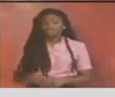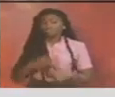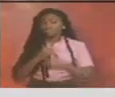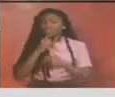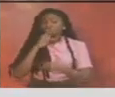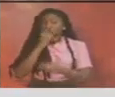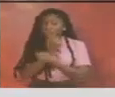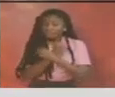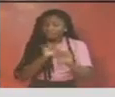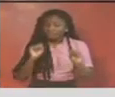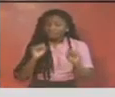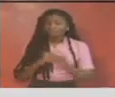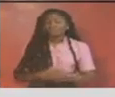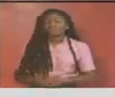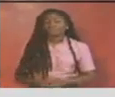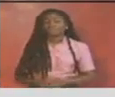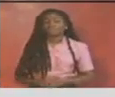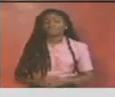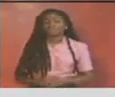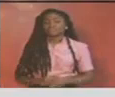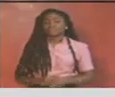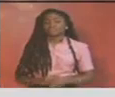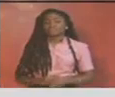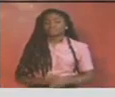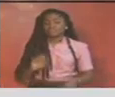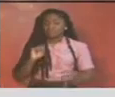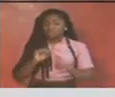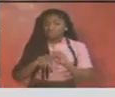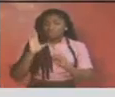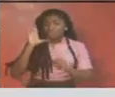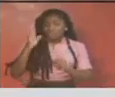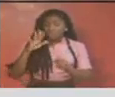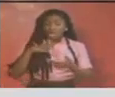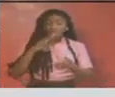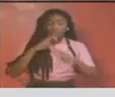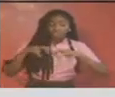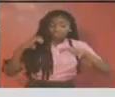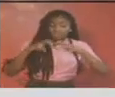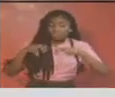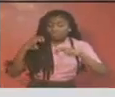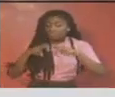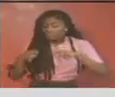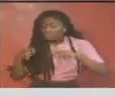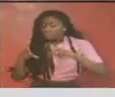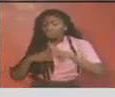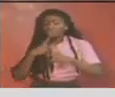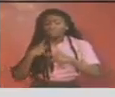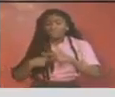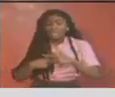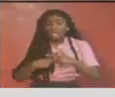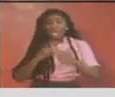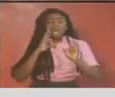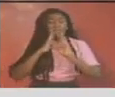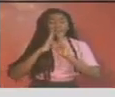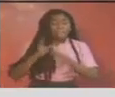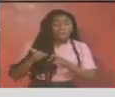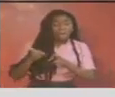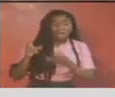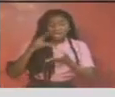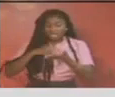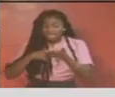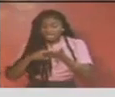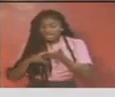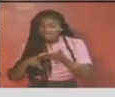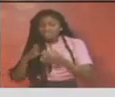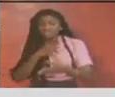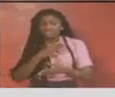efficacy data that's provided, just like a national authority would. And they would also take a look at inspection reports, or they would work with